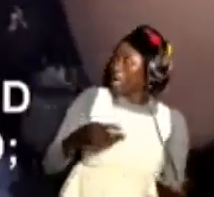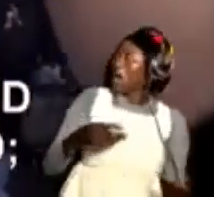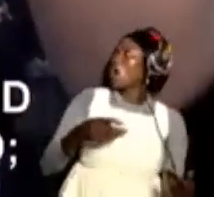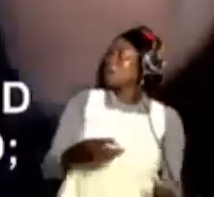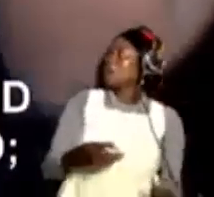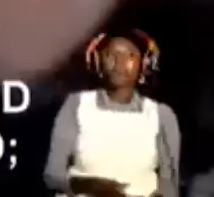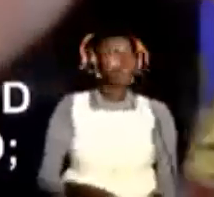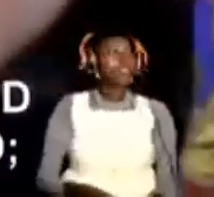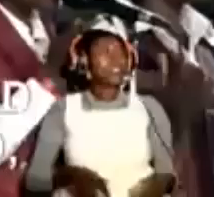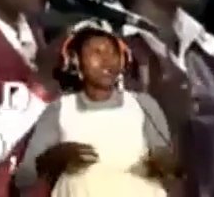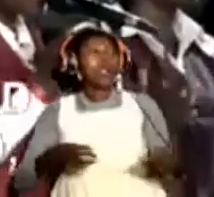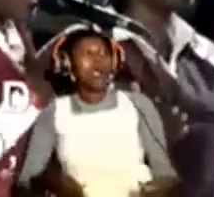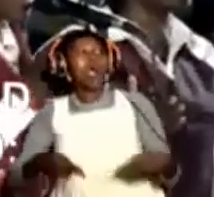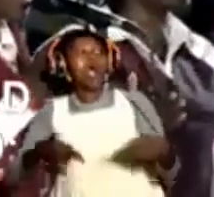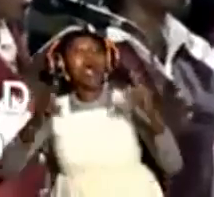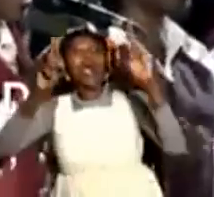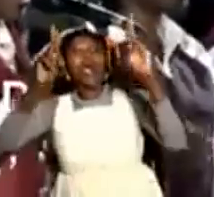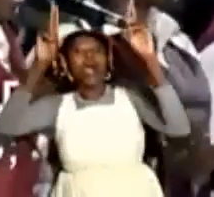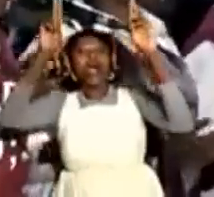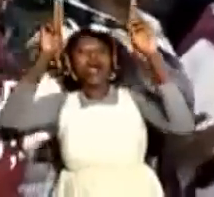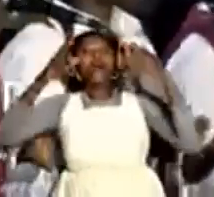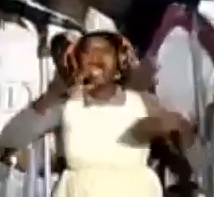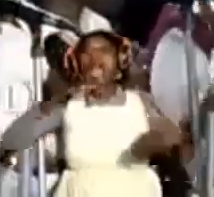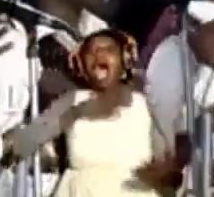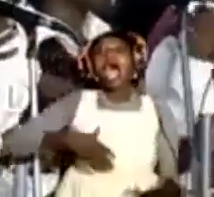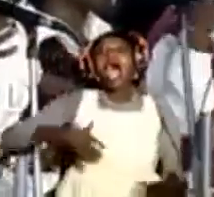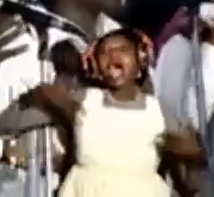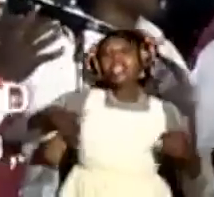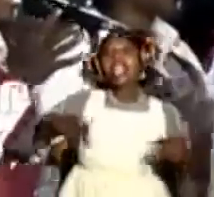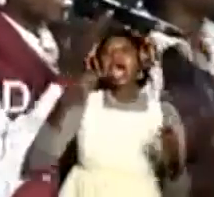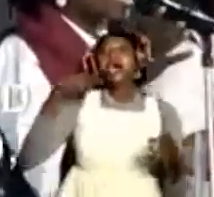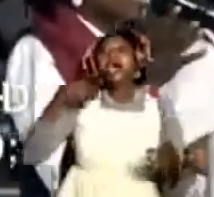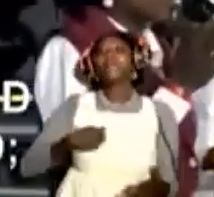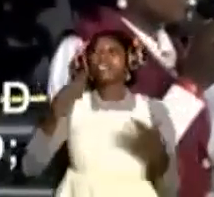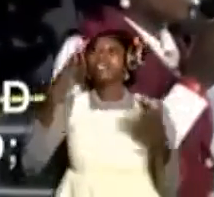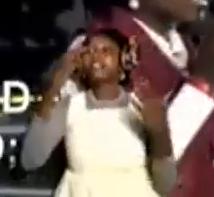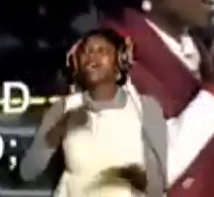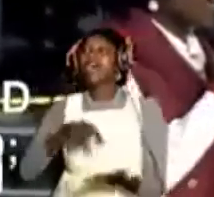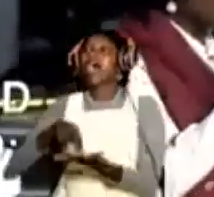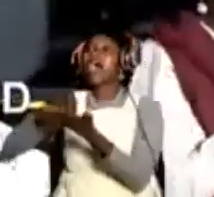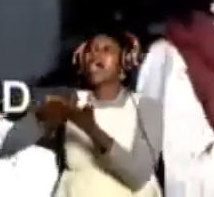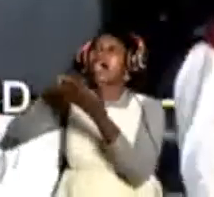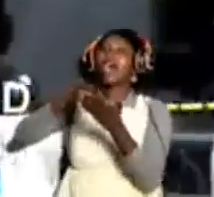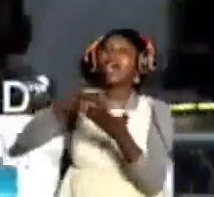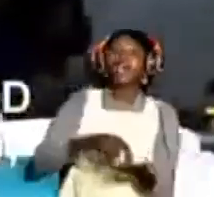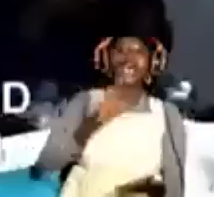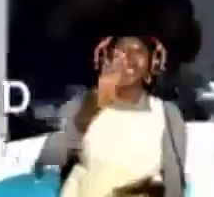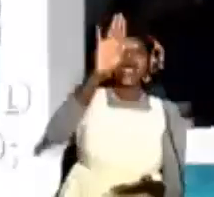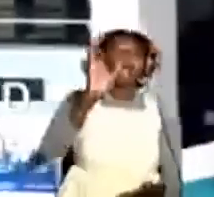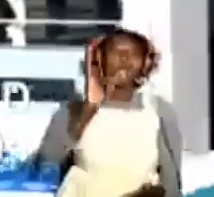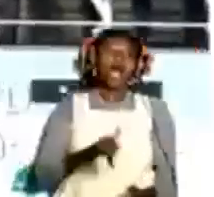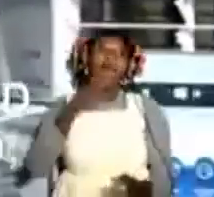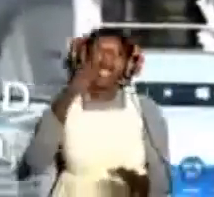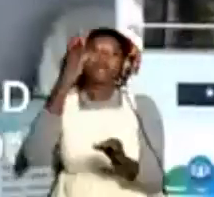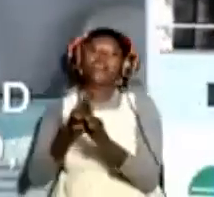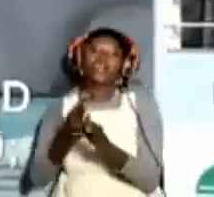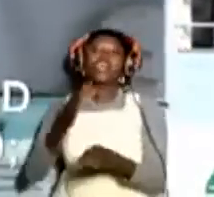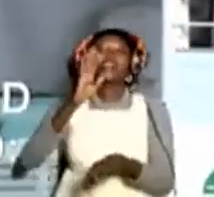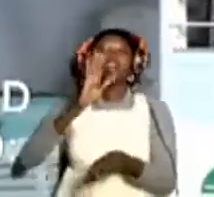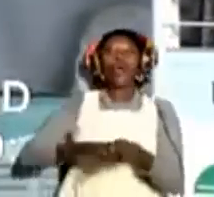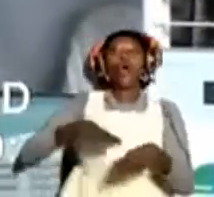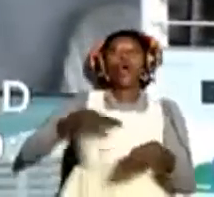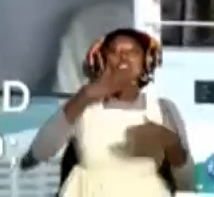Lord, lift me up. Lord, lift me up. Hallelujah. By faith on